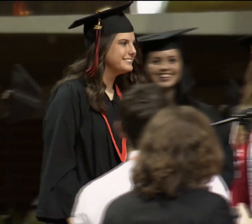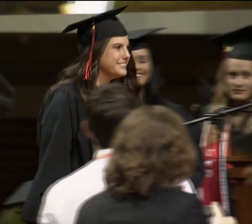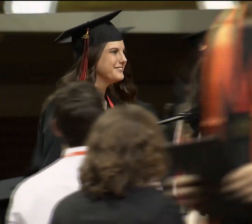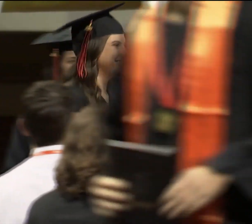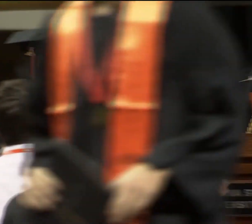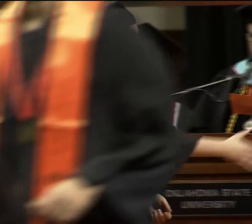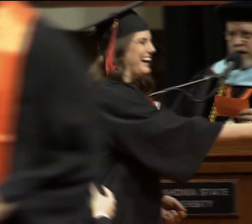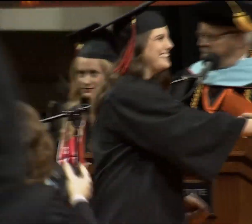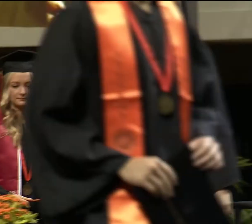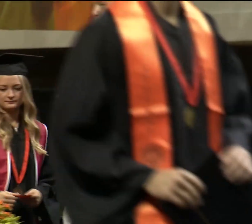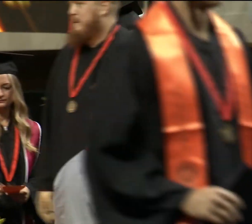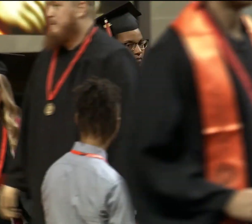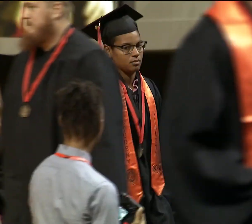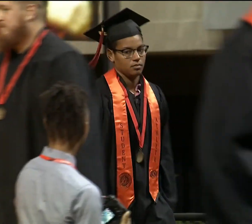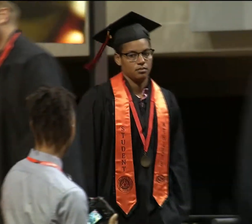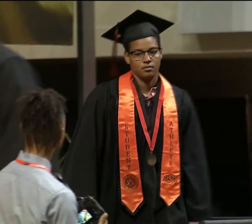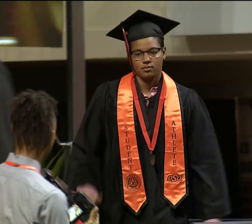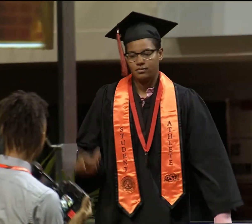Leighton Locke.